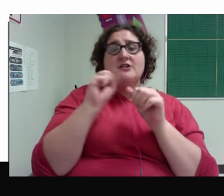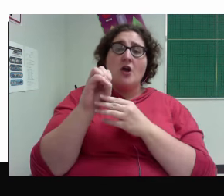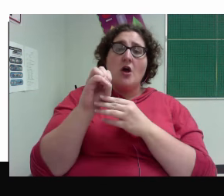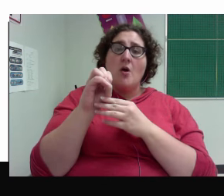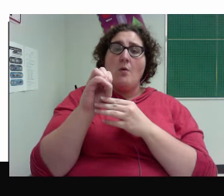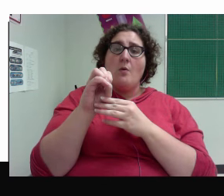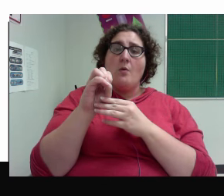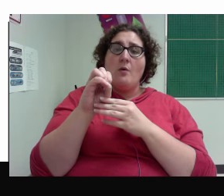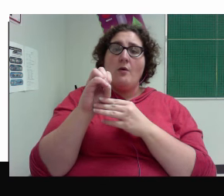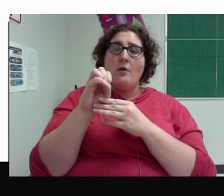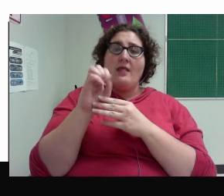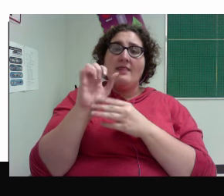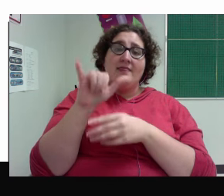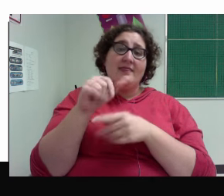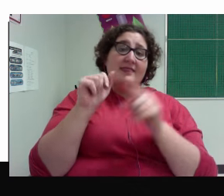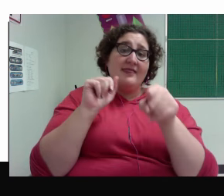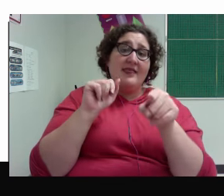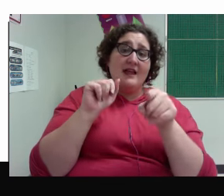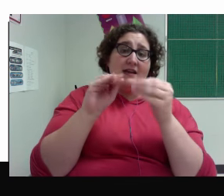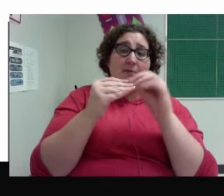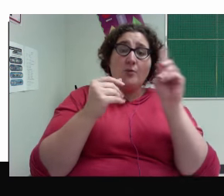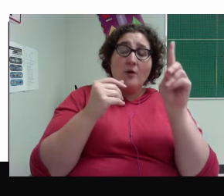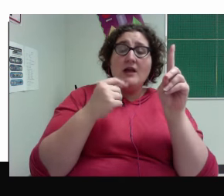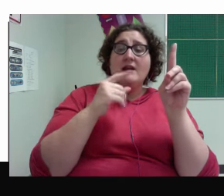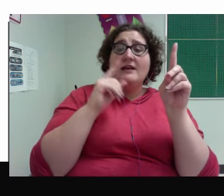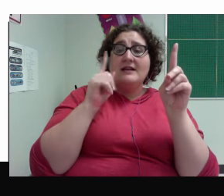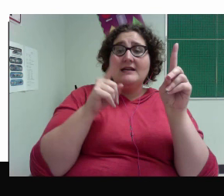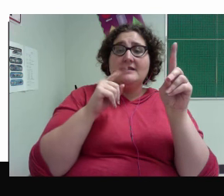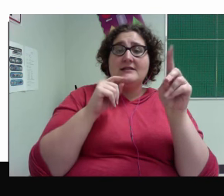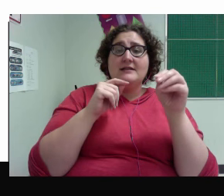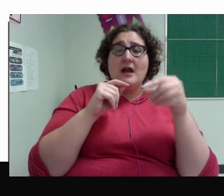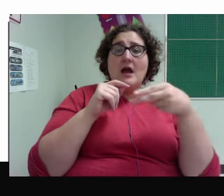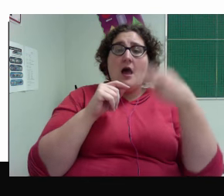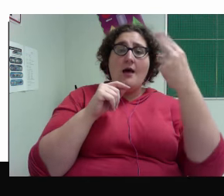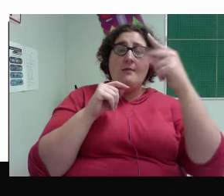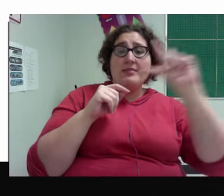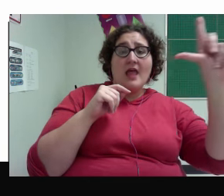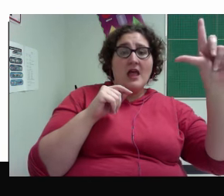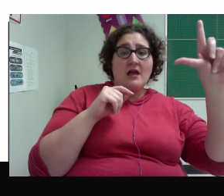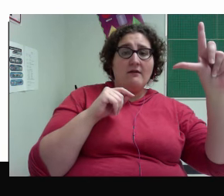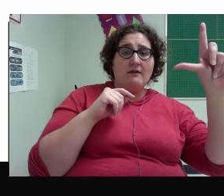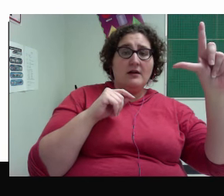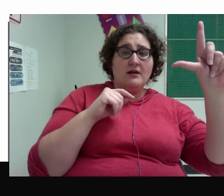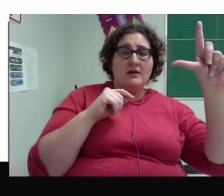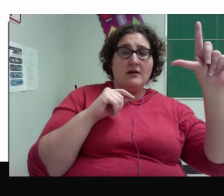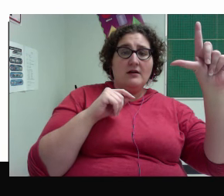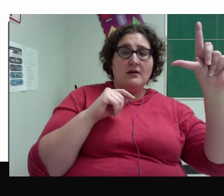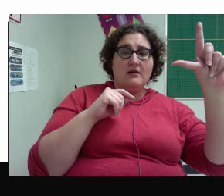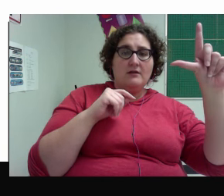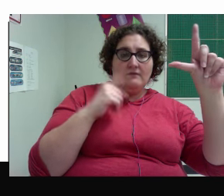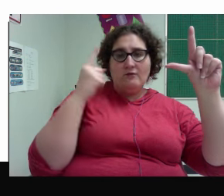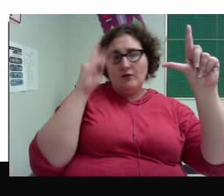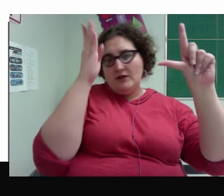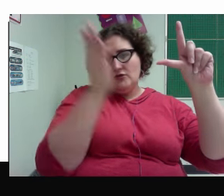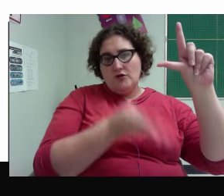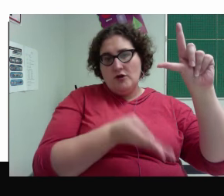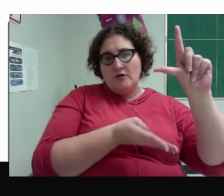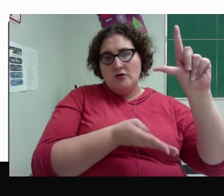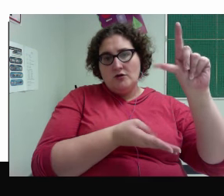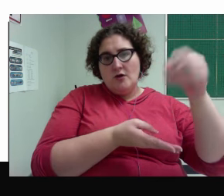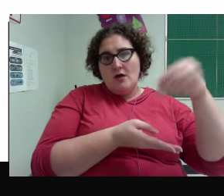is in the upper left, if I look at according to this